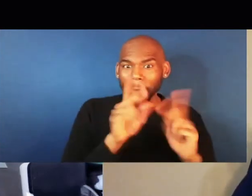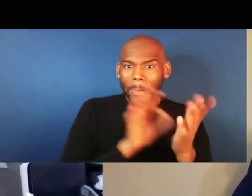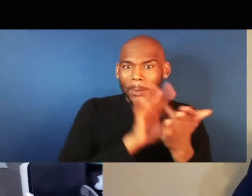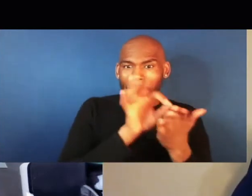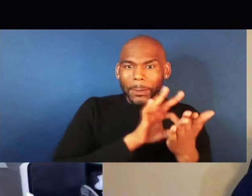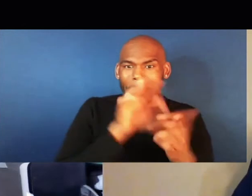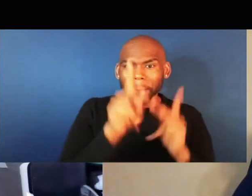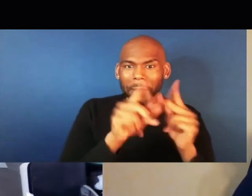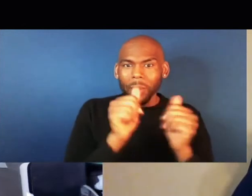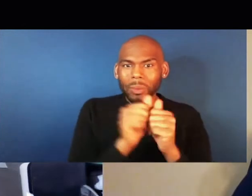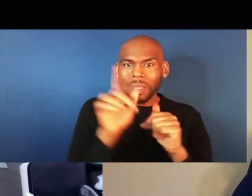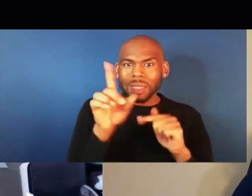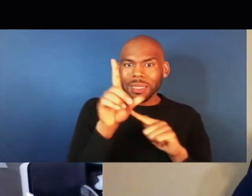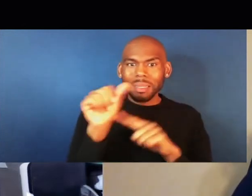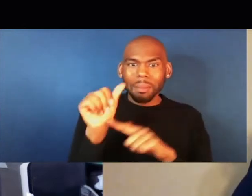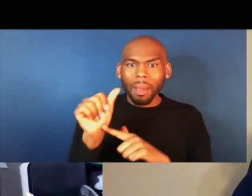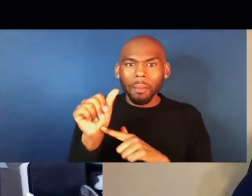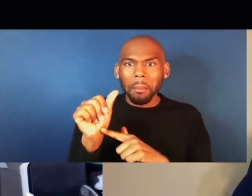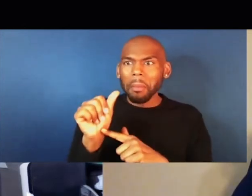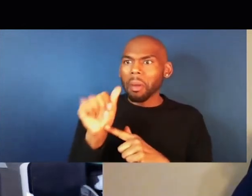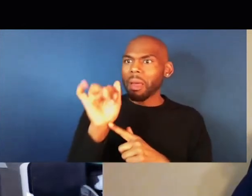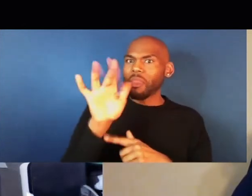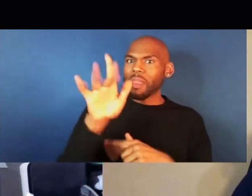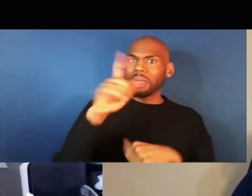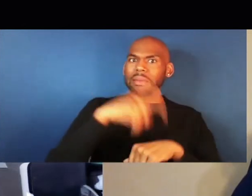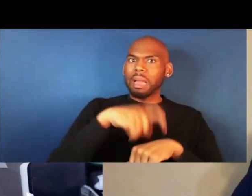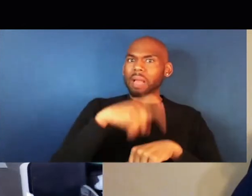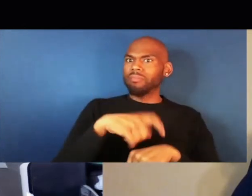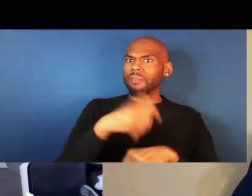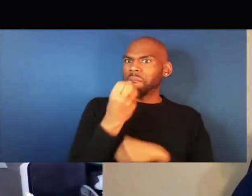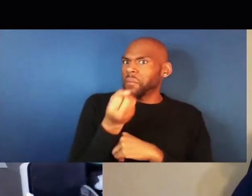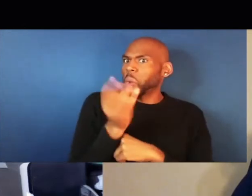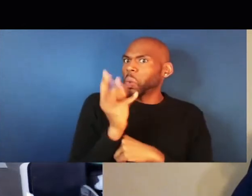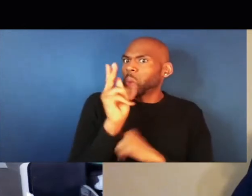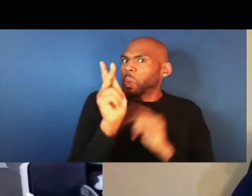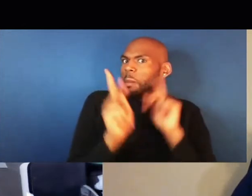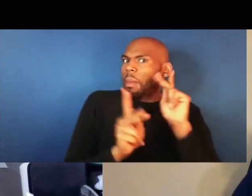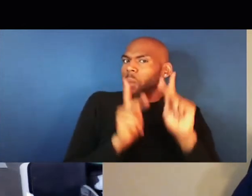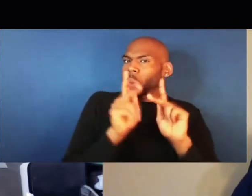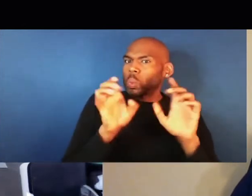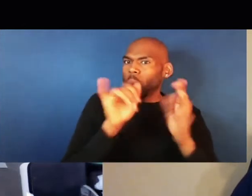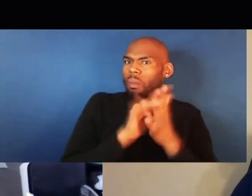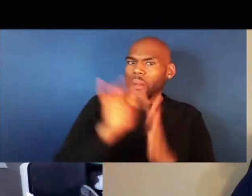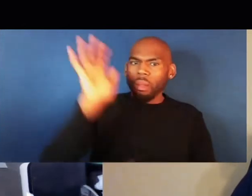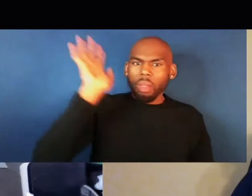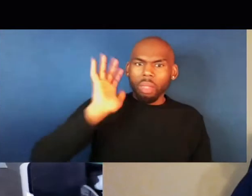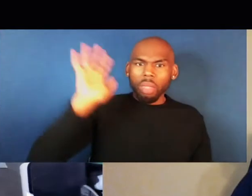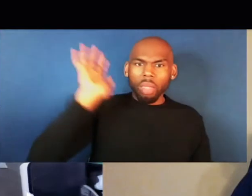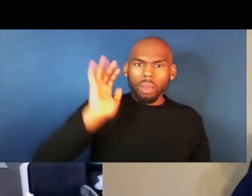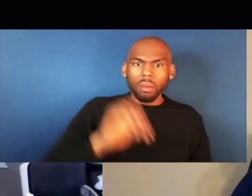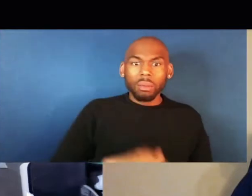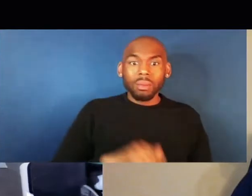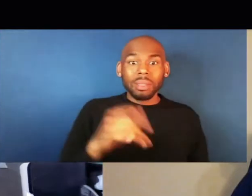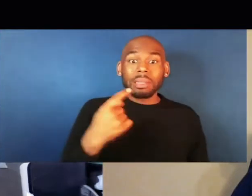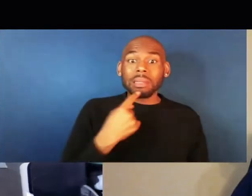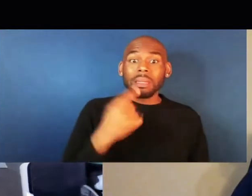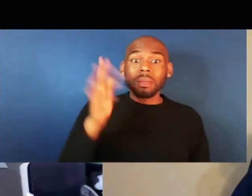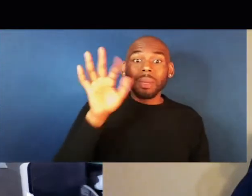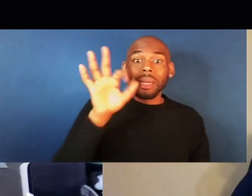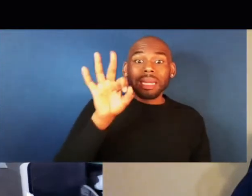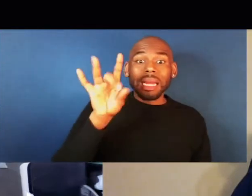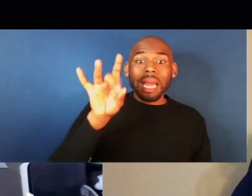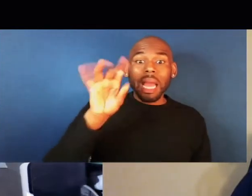with disabilities, and it's the only report of its kind till today. And back then it